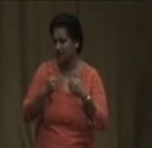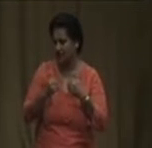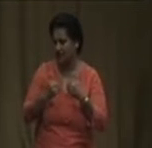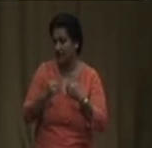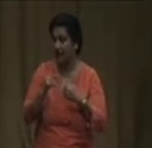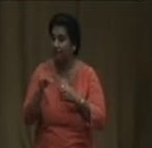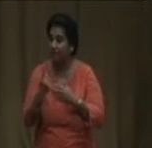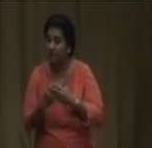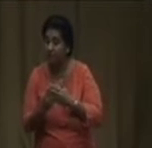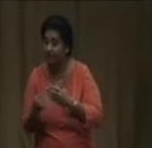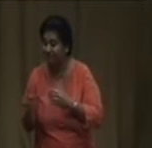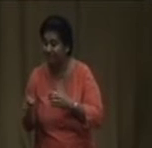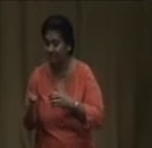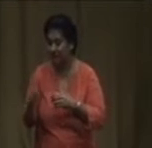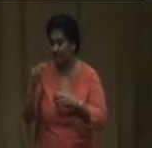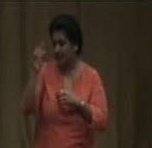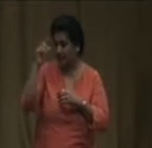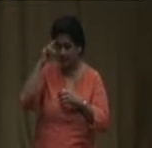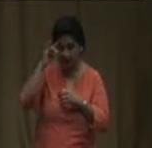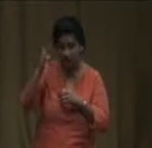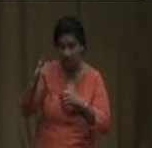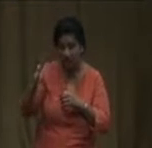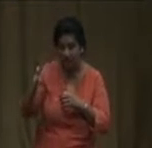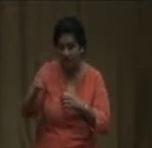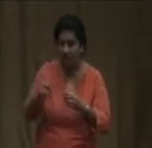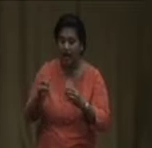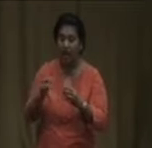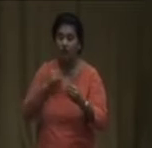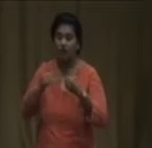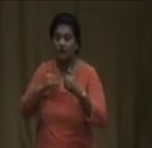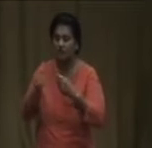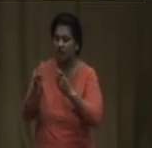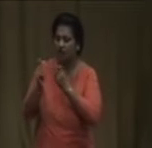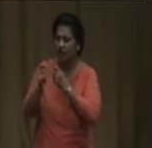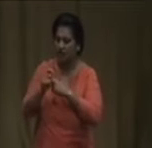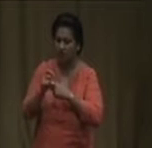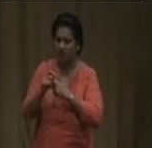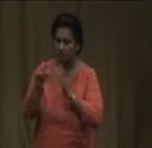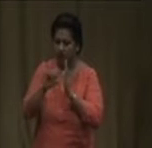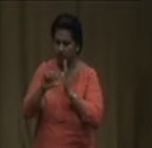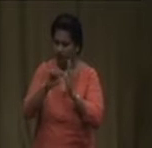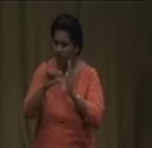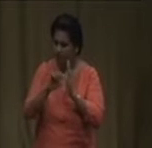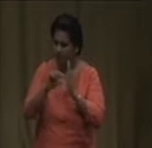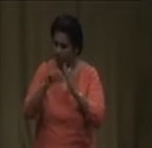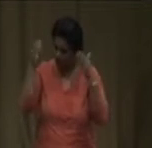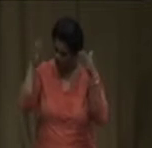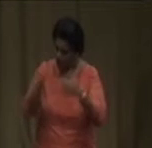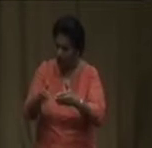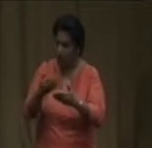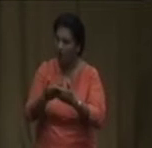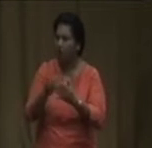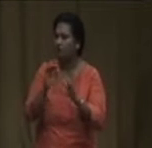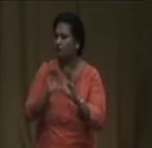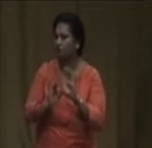what they are suggesting is that the institution rebrand itself with a strong focus on digital online